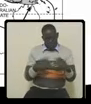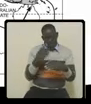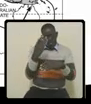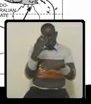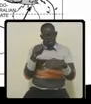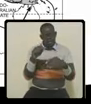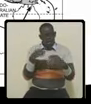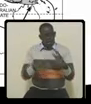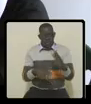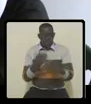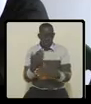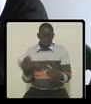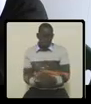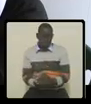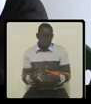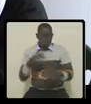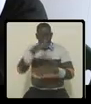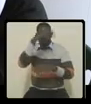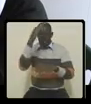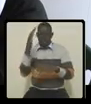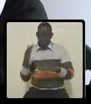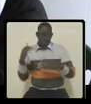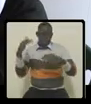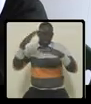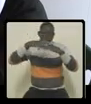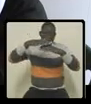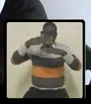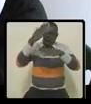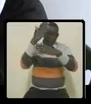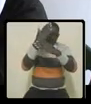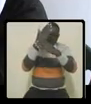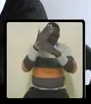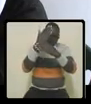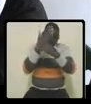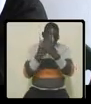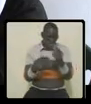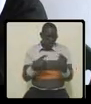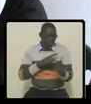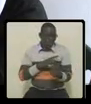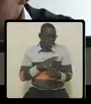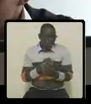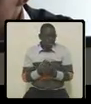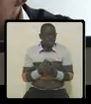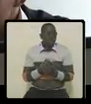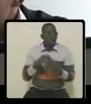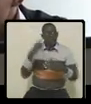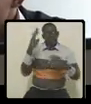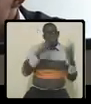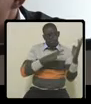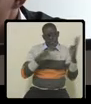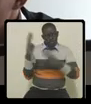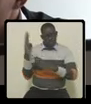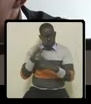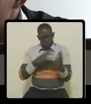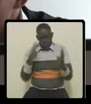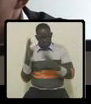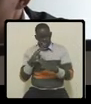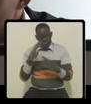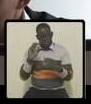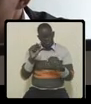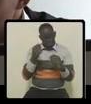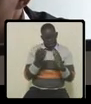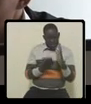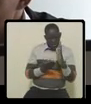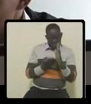than the lower parts. But do you know that fold mountains are still growing higher? Yes, I read about it recently. Fold mountains increase in height